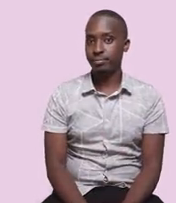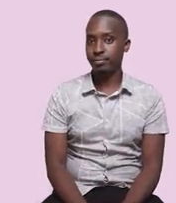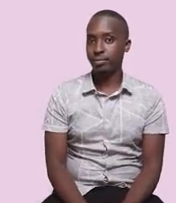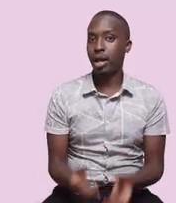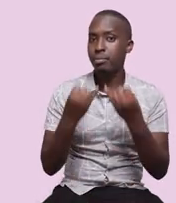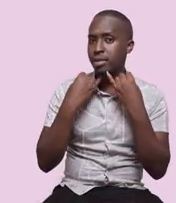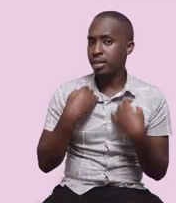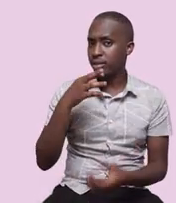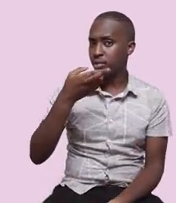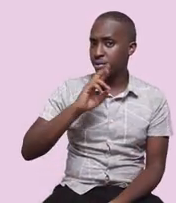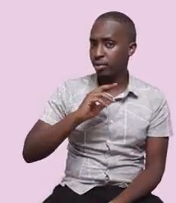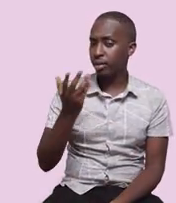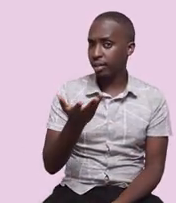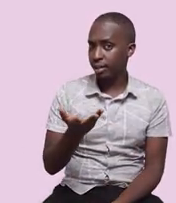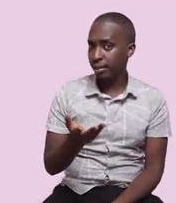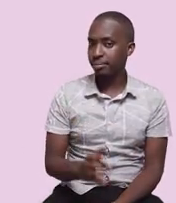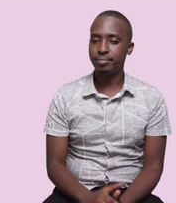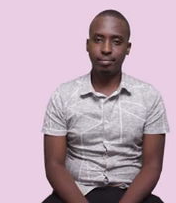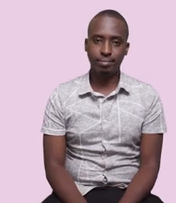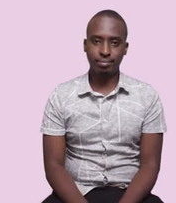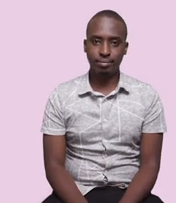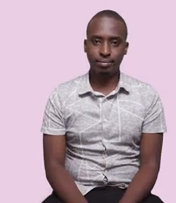Tell me the answer.